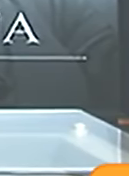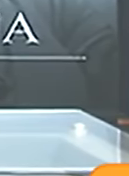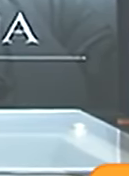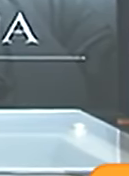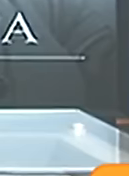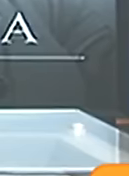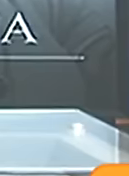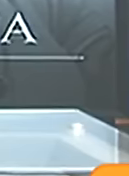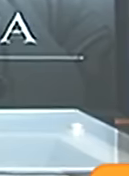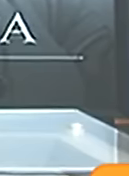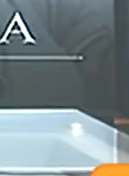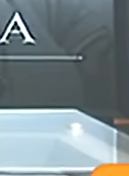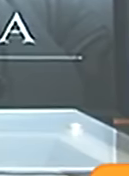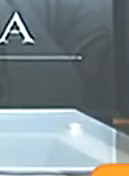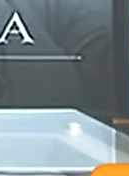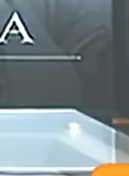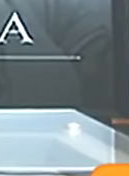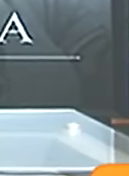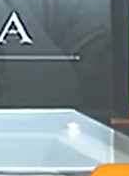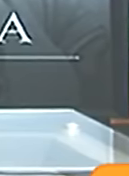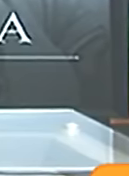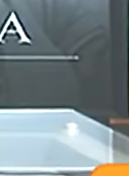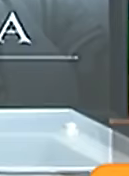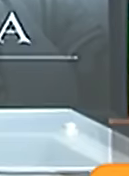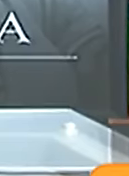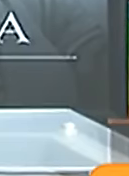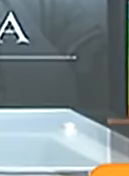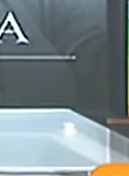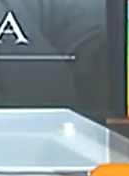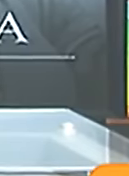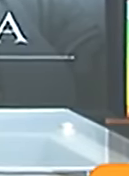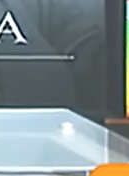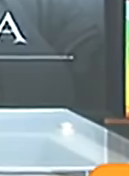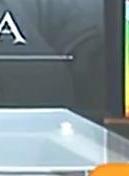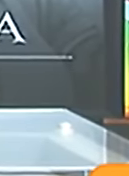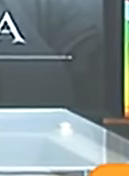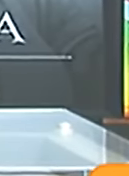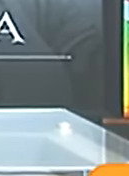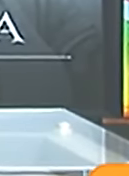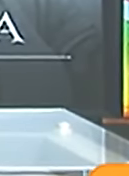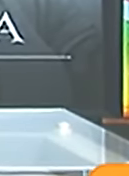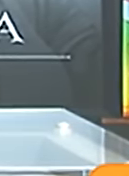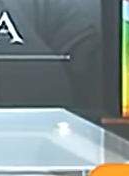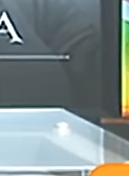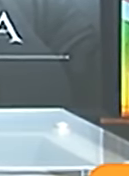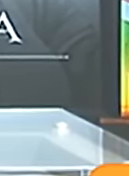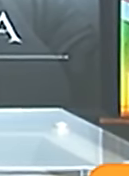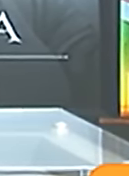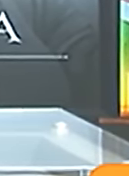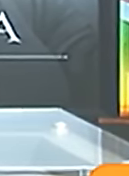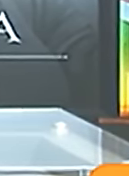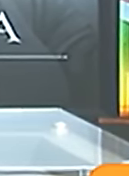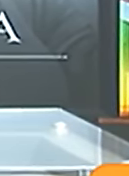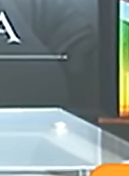Tinina has revealed that she died of severe pneumonia. The family of the late Tinina, who was found dead in her bedroom on